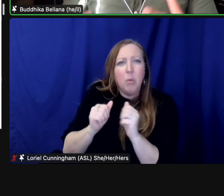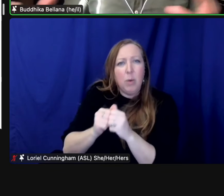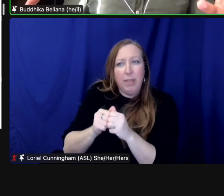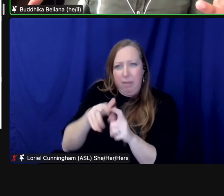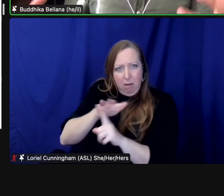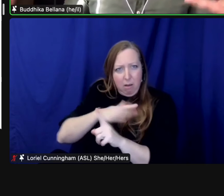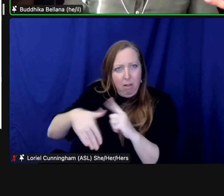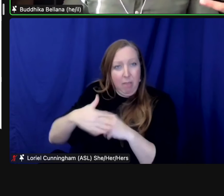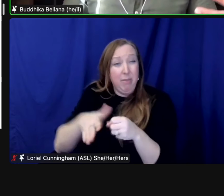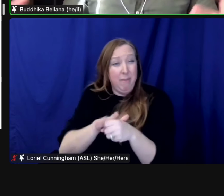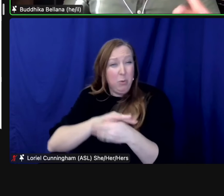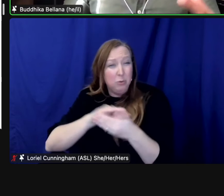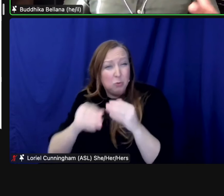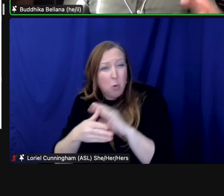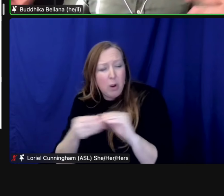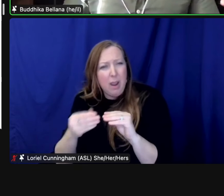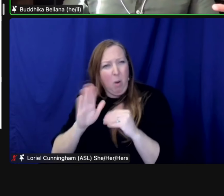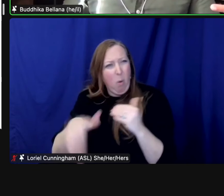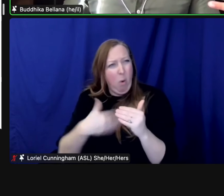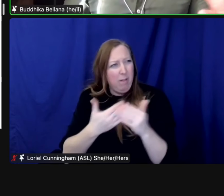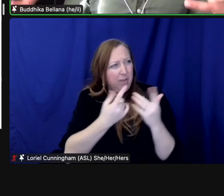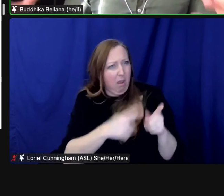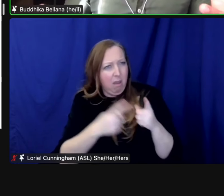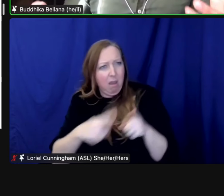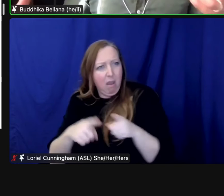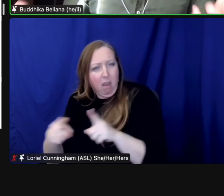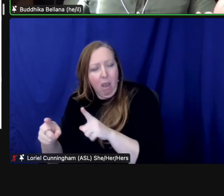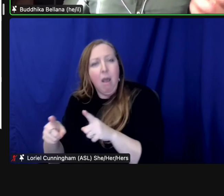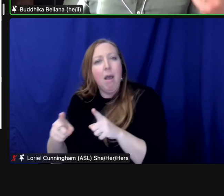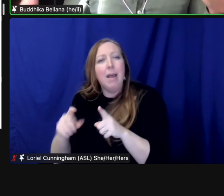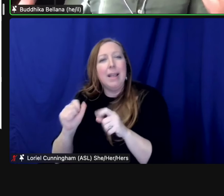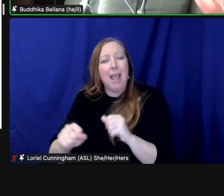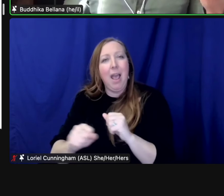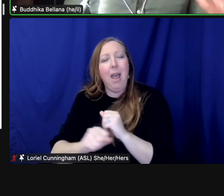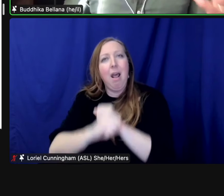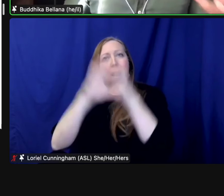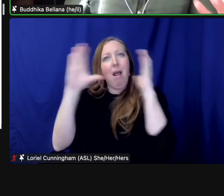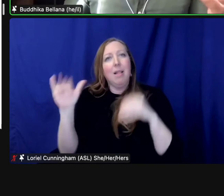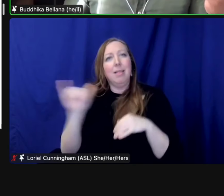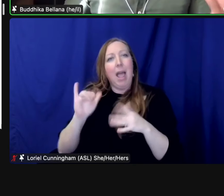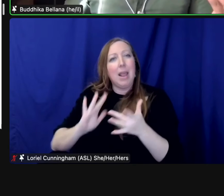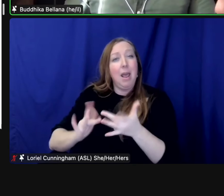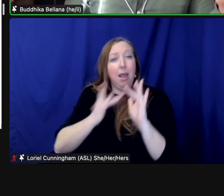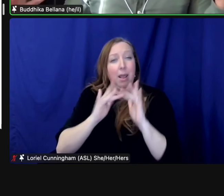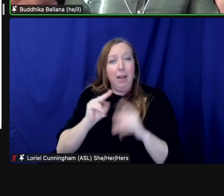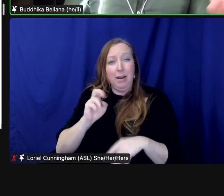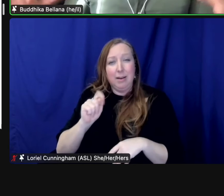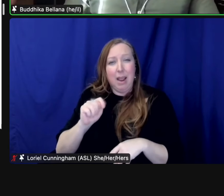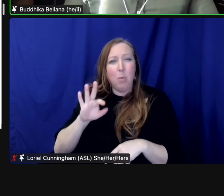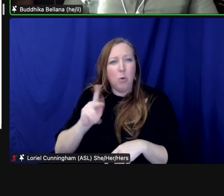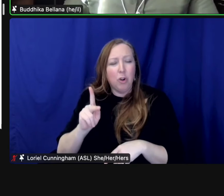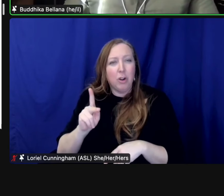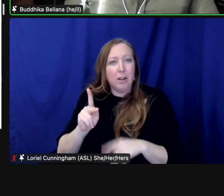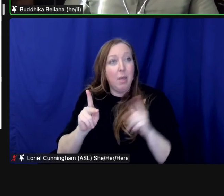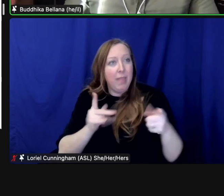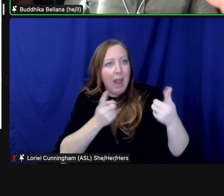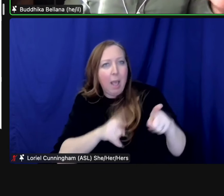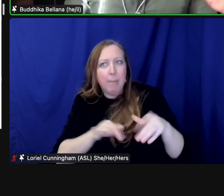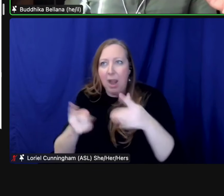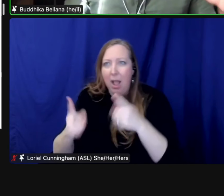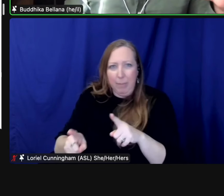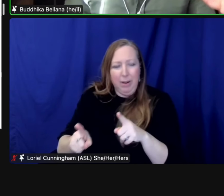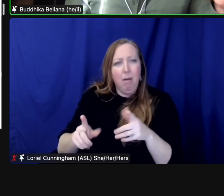And that can be thought of as a network. So stories are composed of highly interrelated events. And in order to understand the story